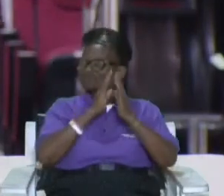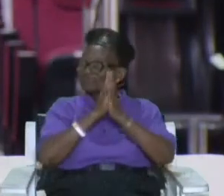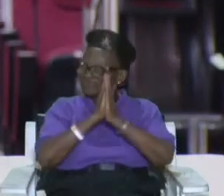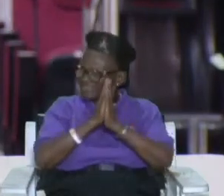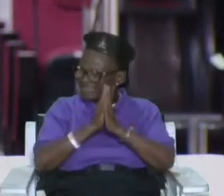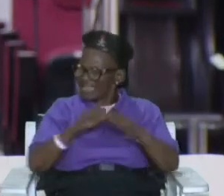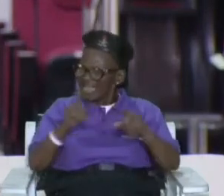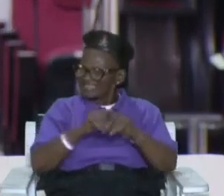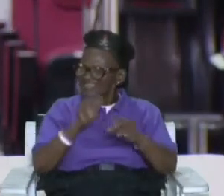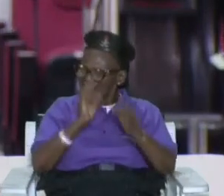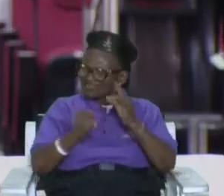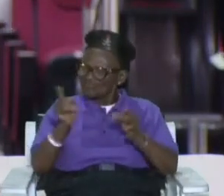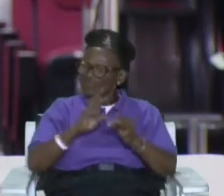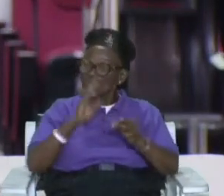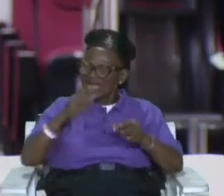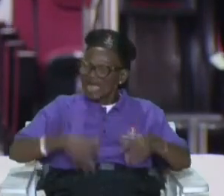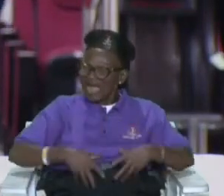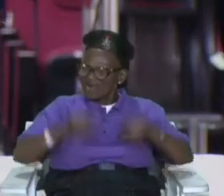And say, Adeboye.